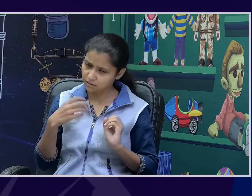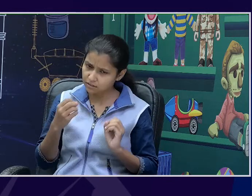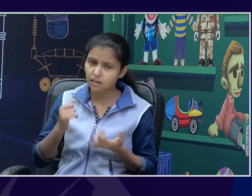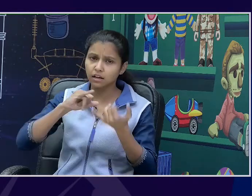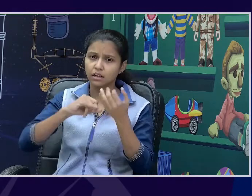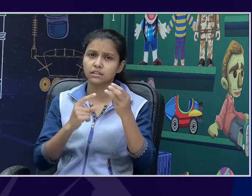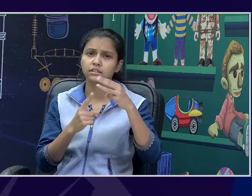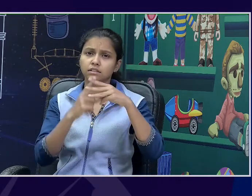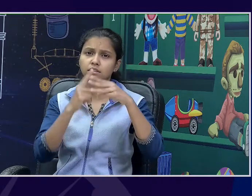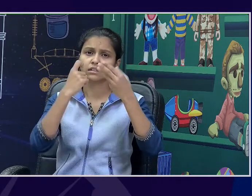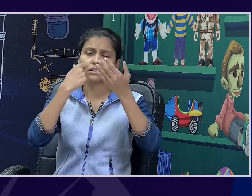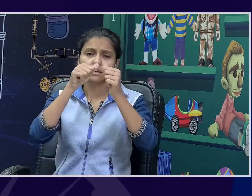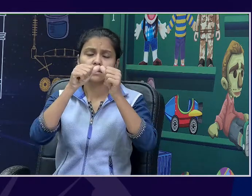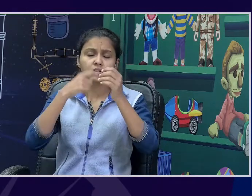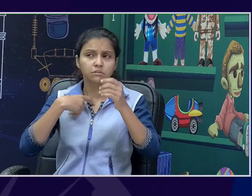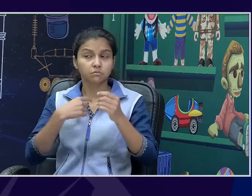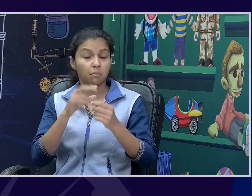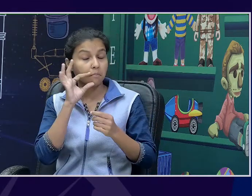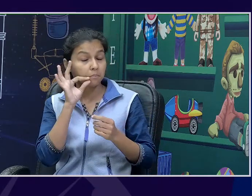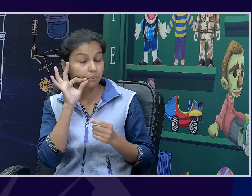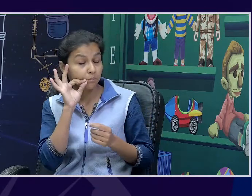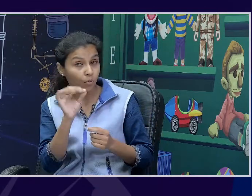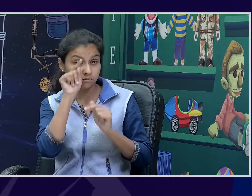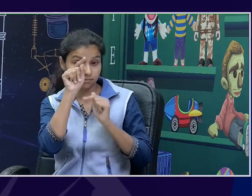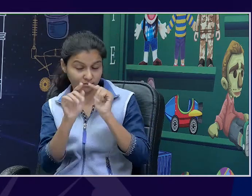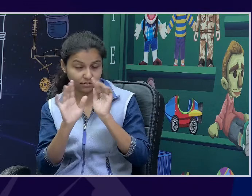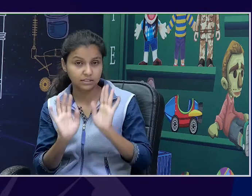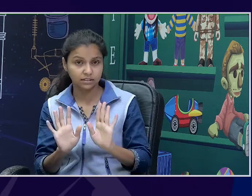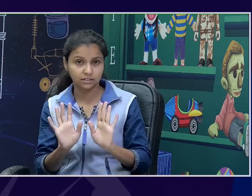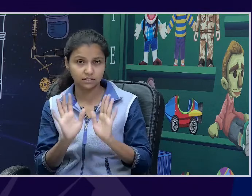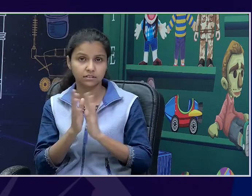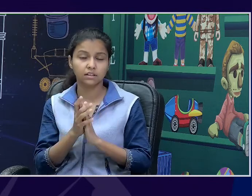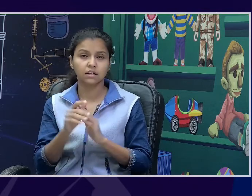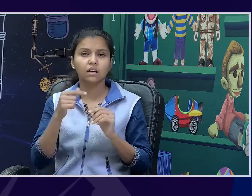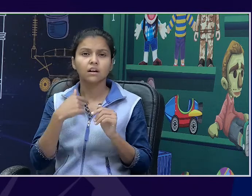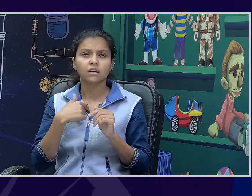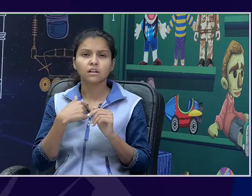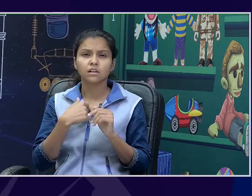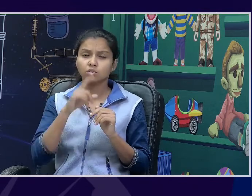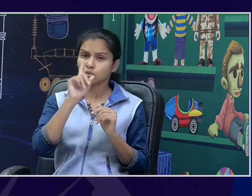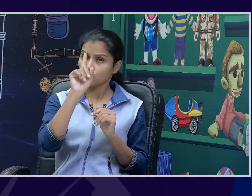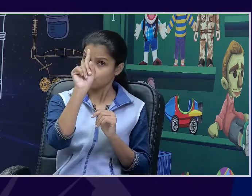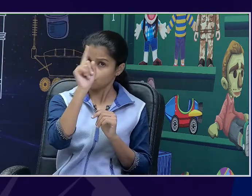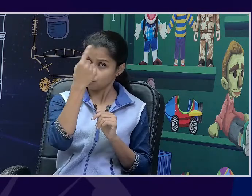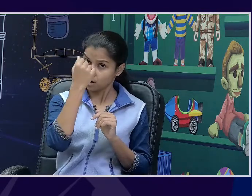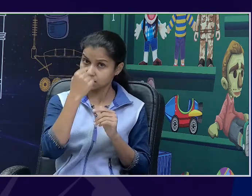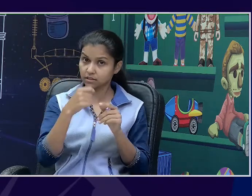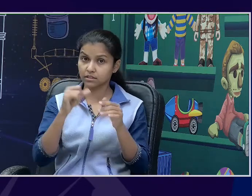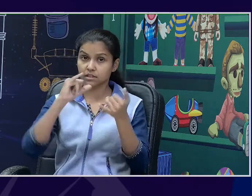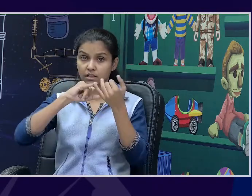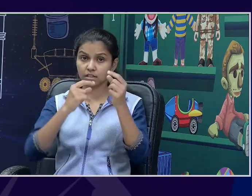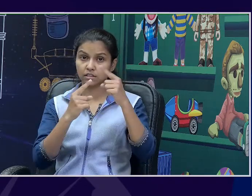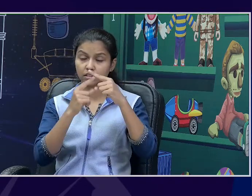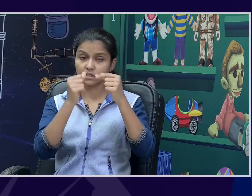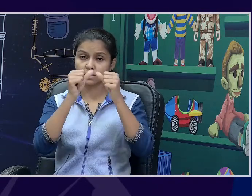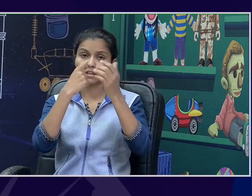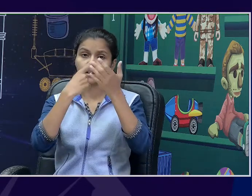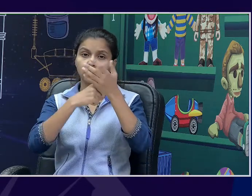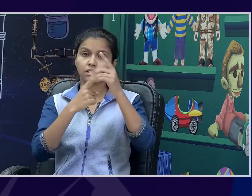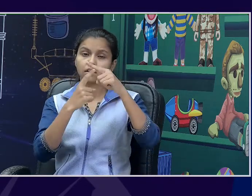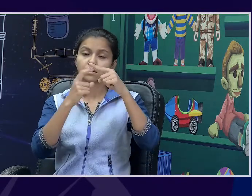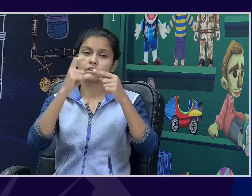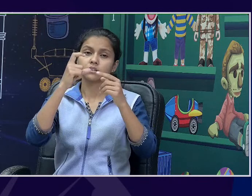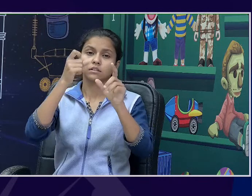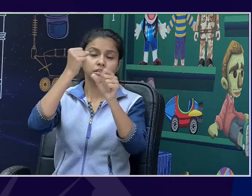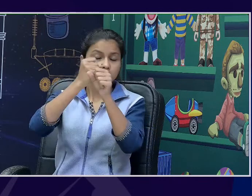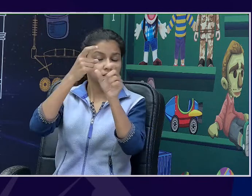strategies are the main part of this chapter, that how he overcame his fear. So the first strategy that the author adopted was that